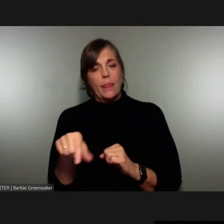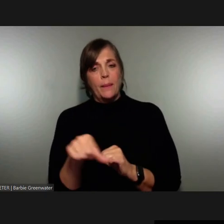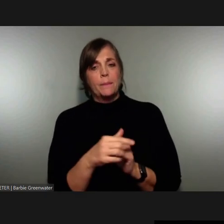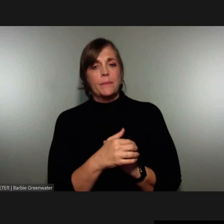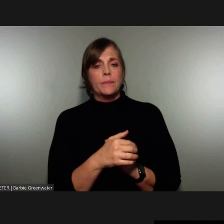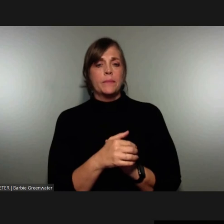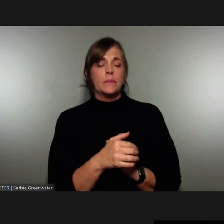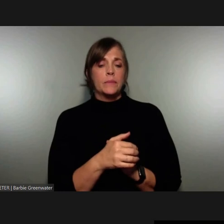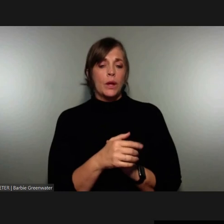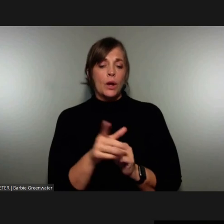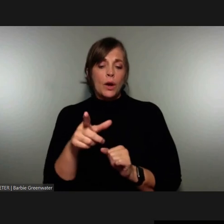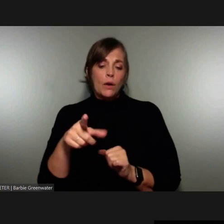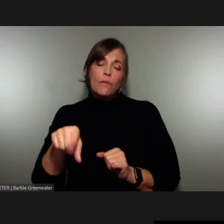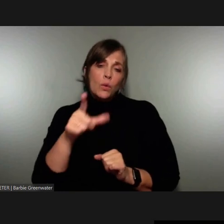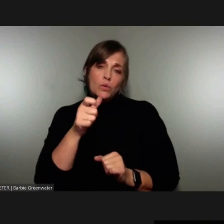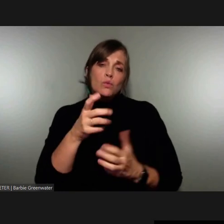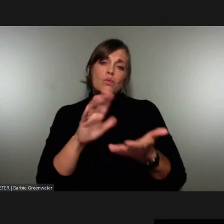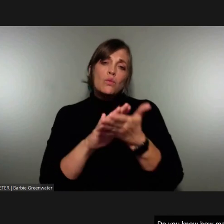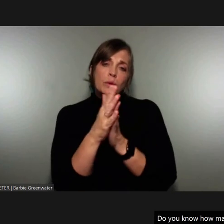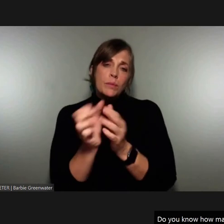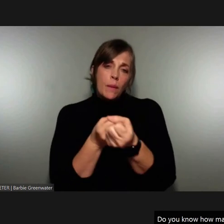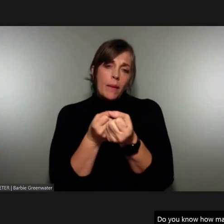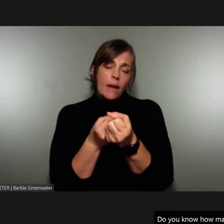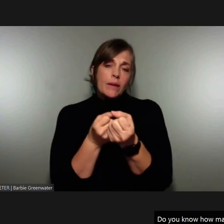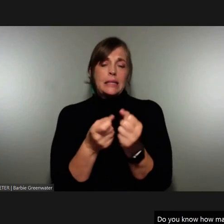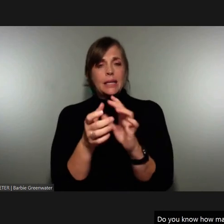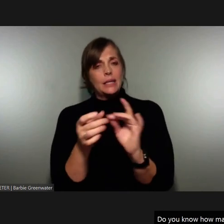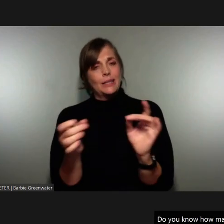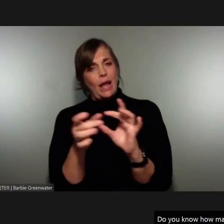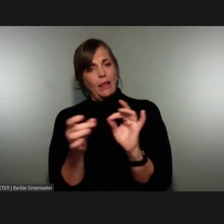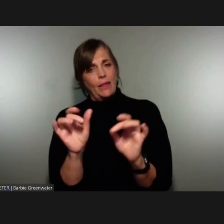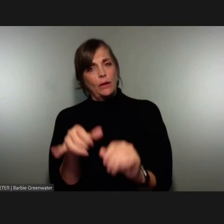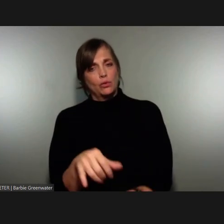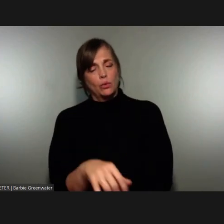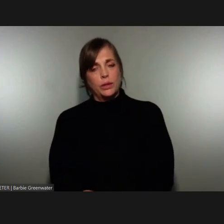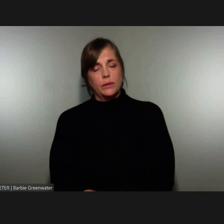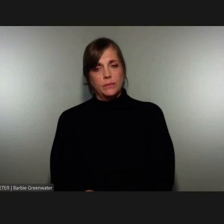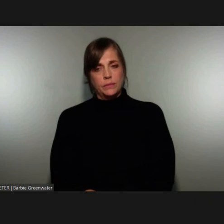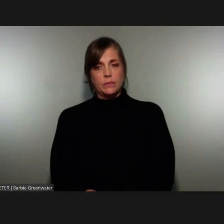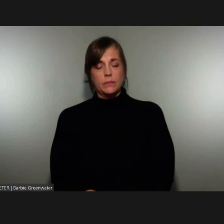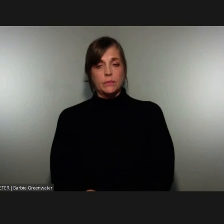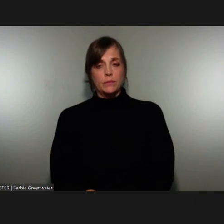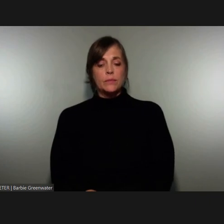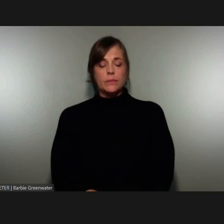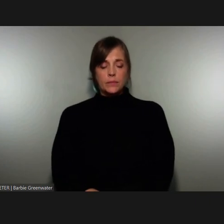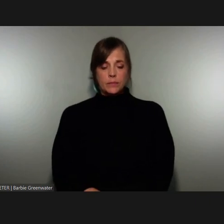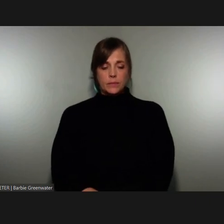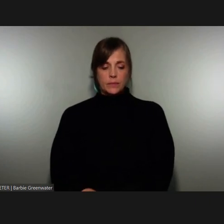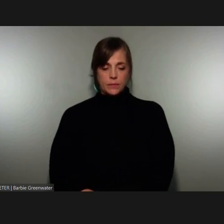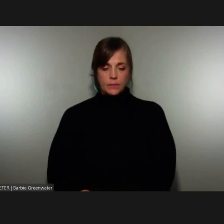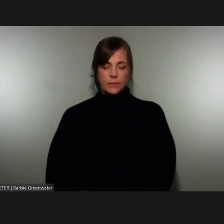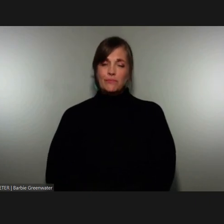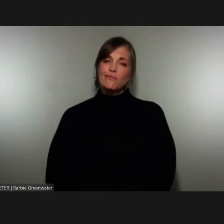be advocates, it's telling that story, right? So rather than talking about what's wrong, let's talk about what's right.